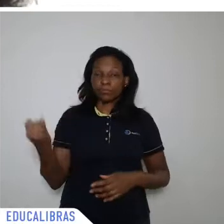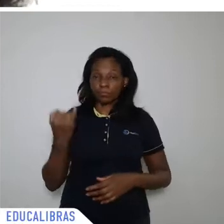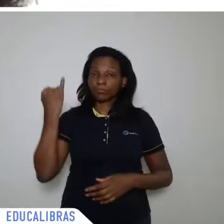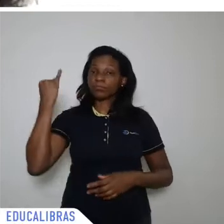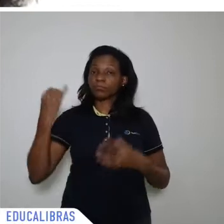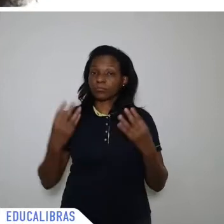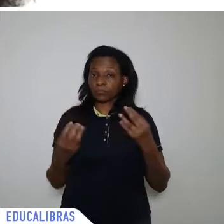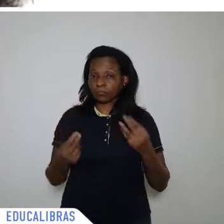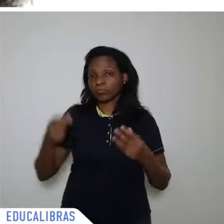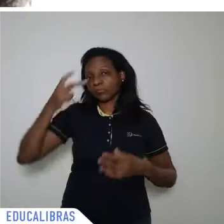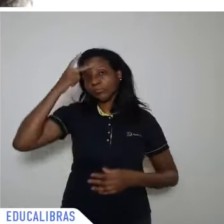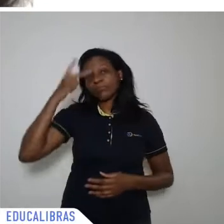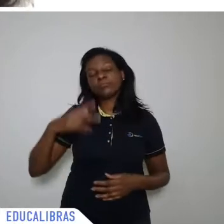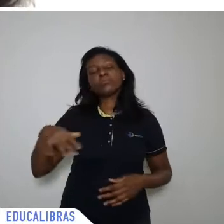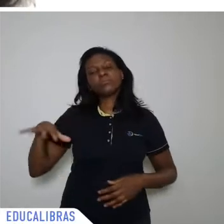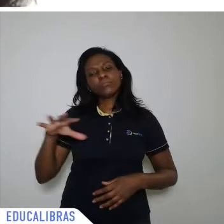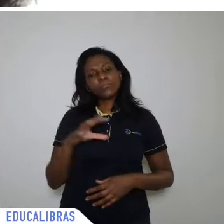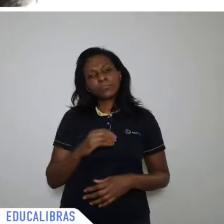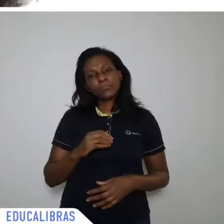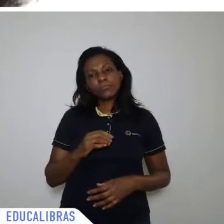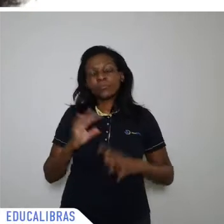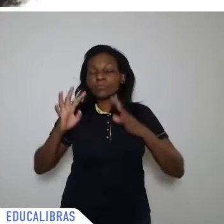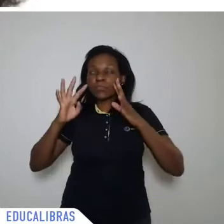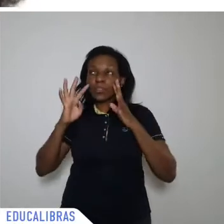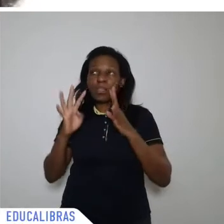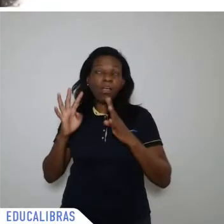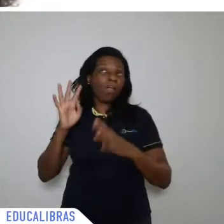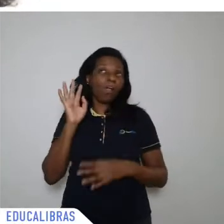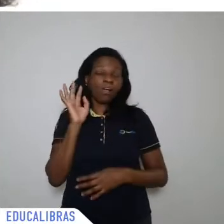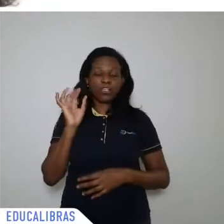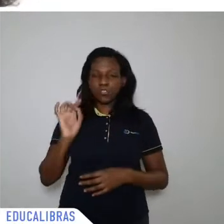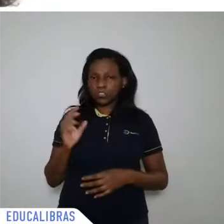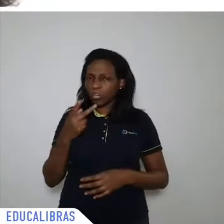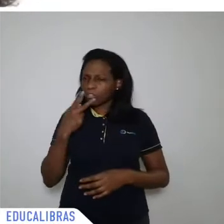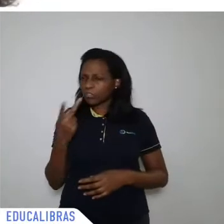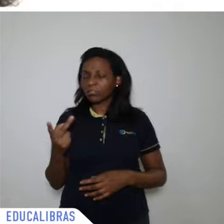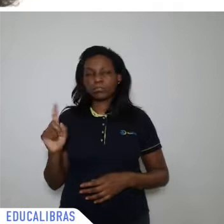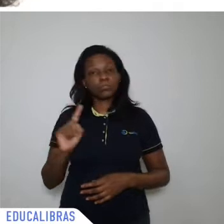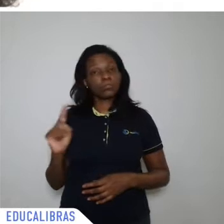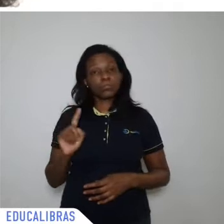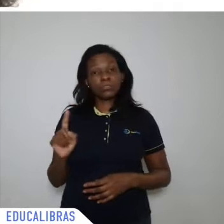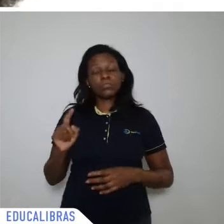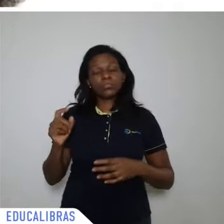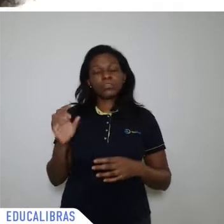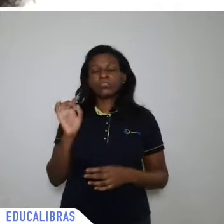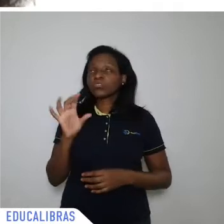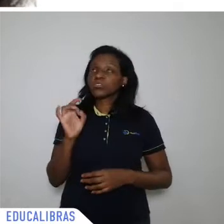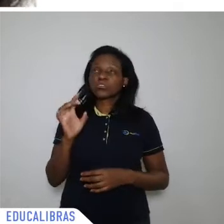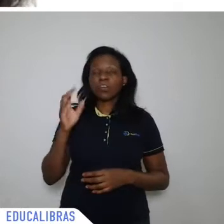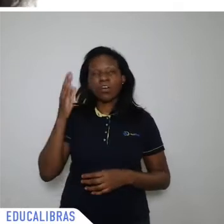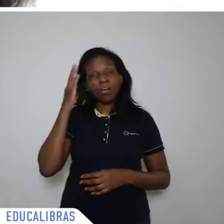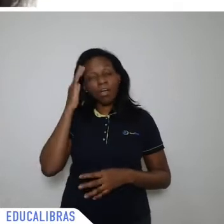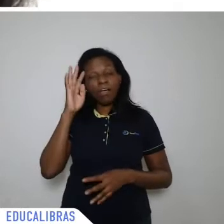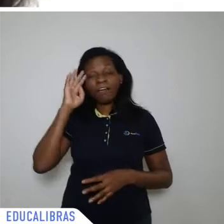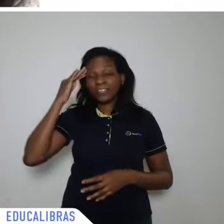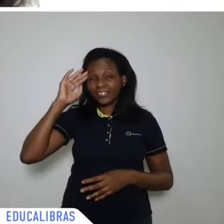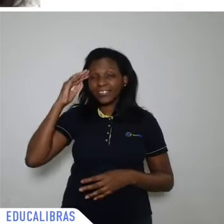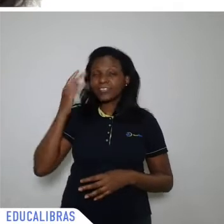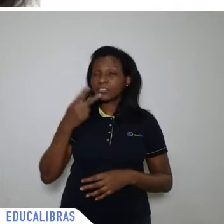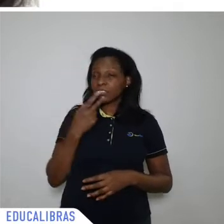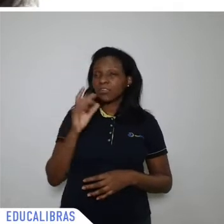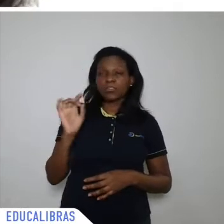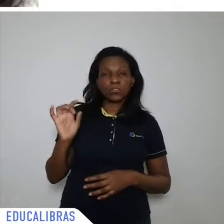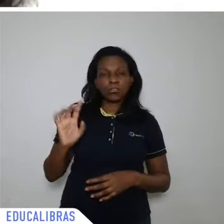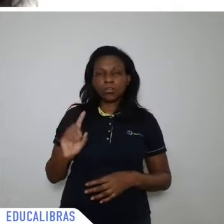final considerations. It is very important that everyone listens to what we are saying, not only